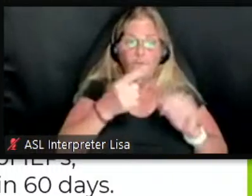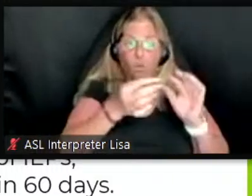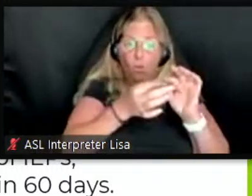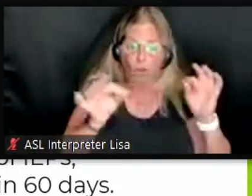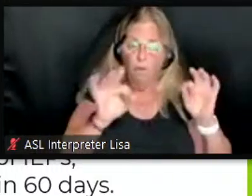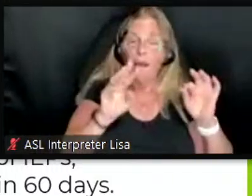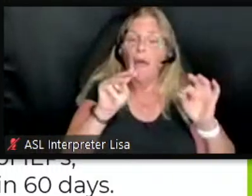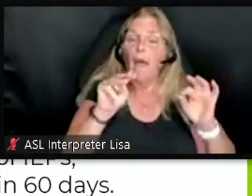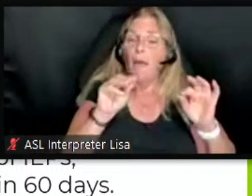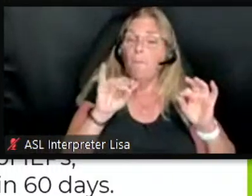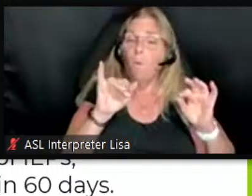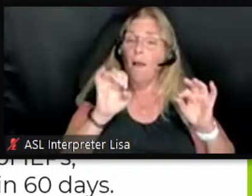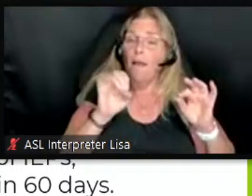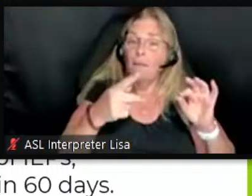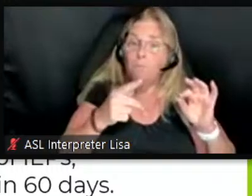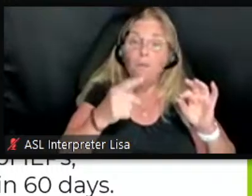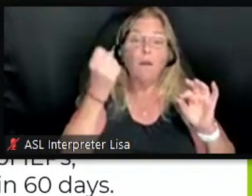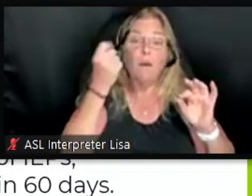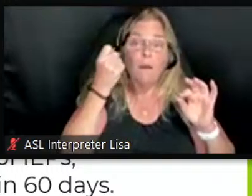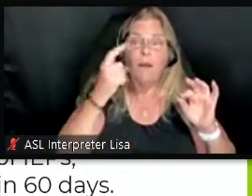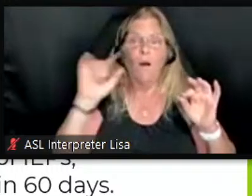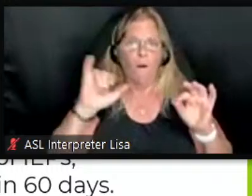Online IEP, but also the IFSP.